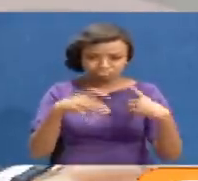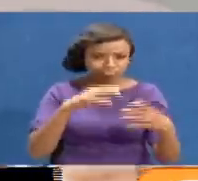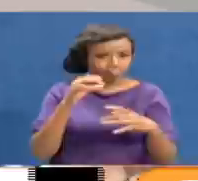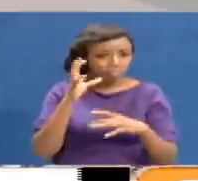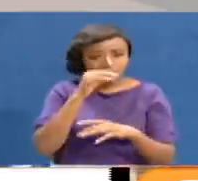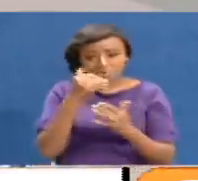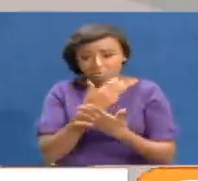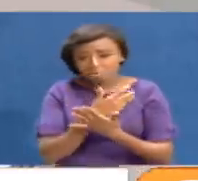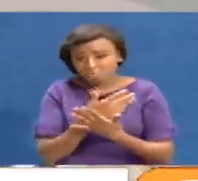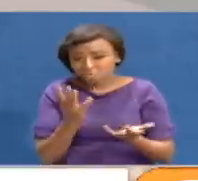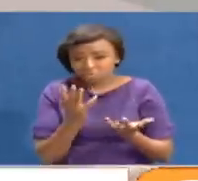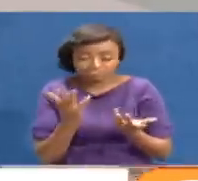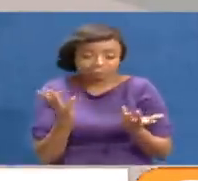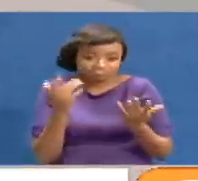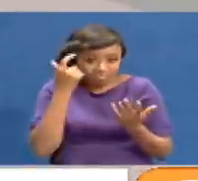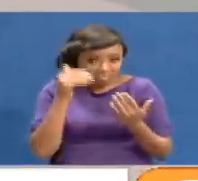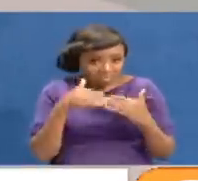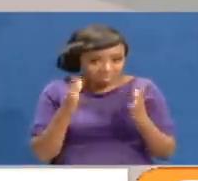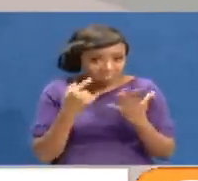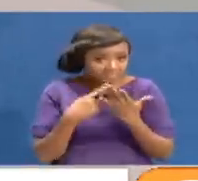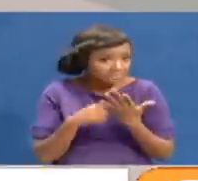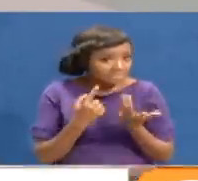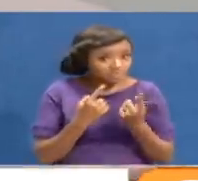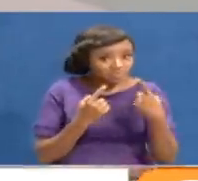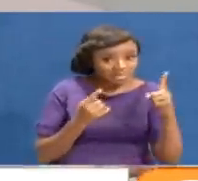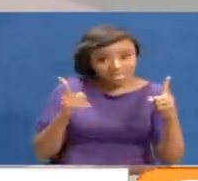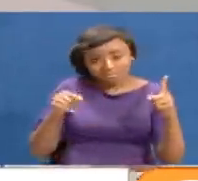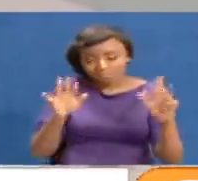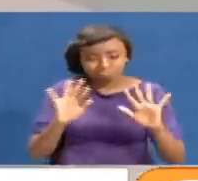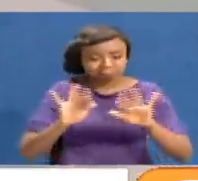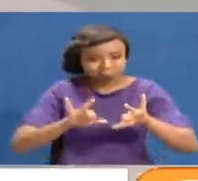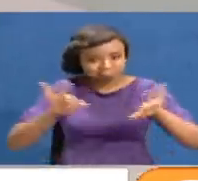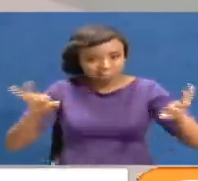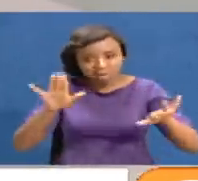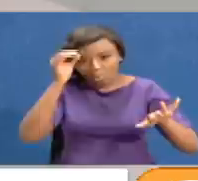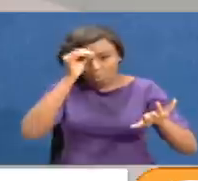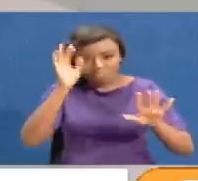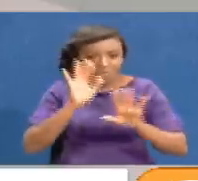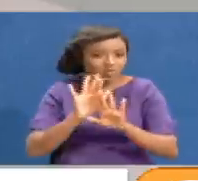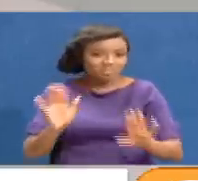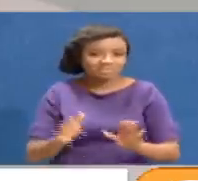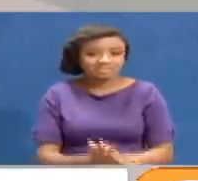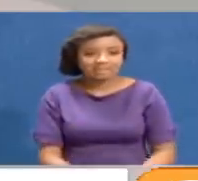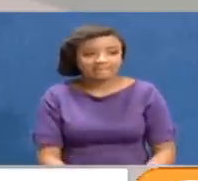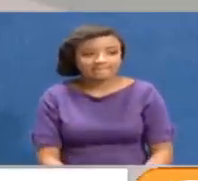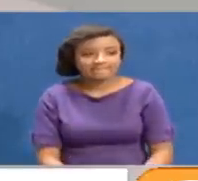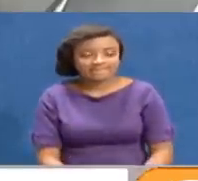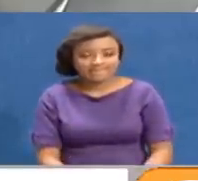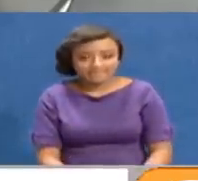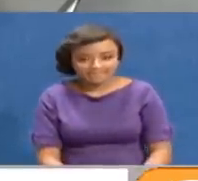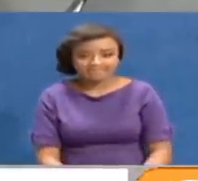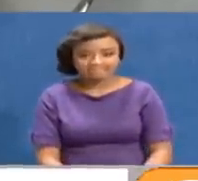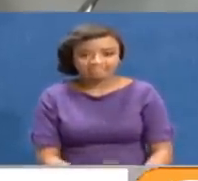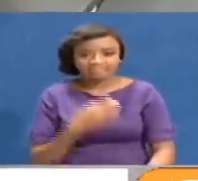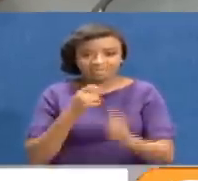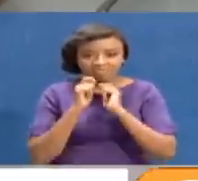open discussion. No one is right, no one is wrong. Just state your views. Wacheni makasiriko, all right? Great. So let's start this conversation. Joining me now is